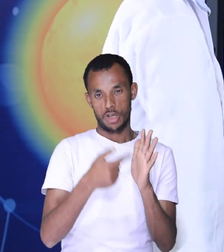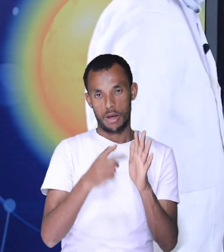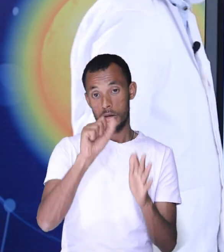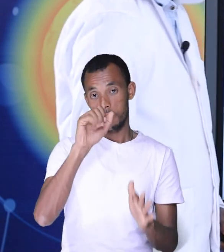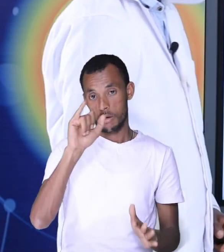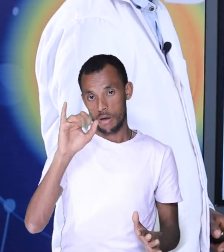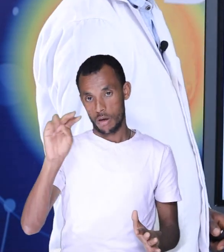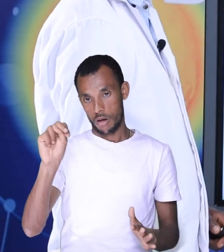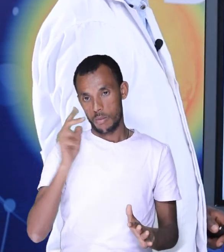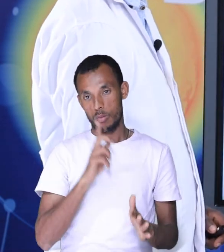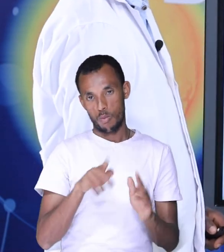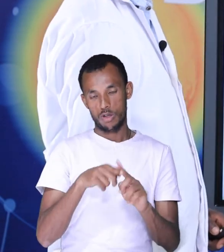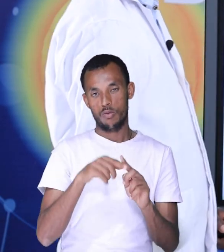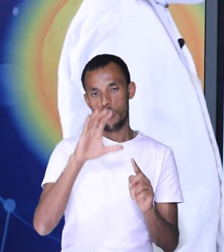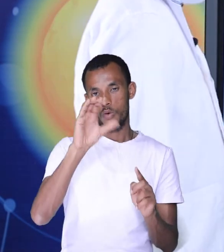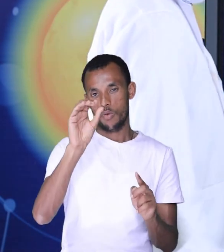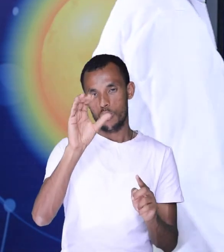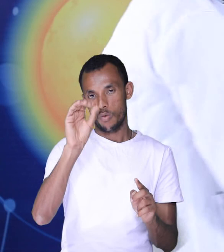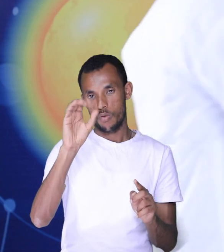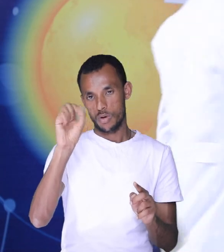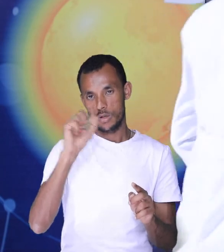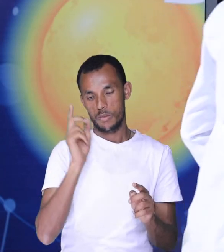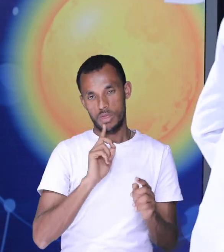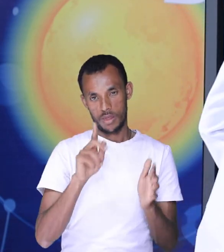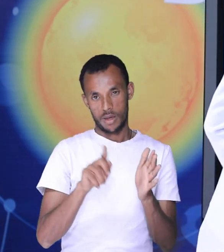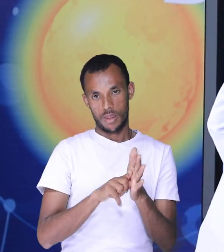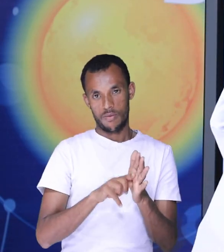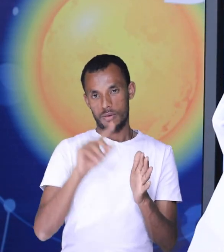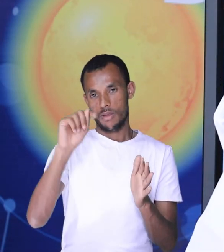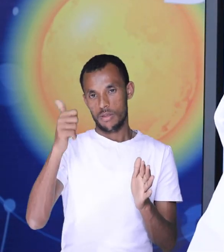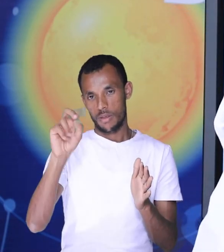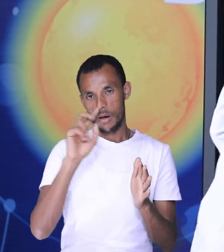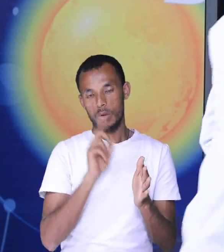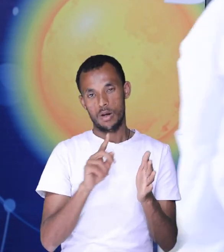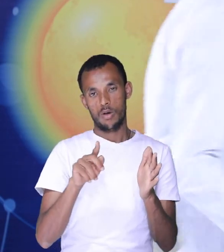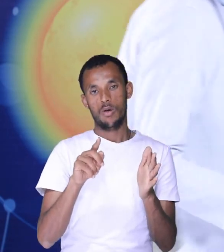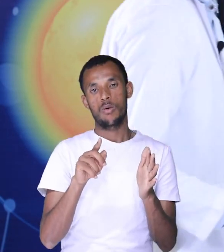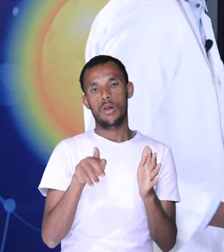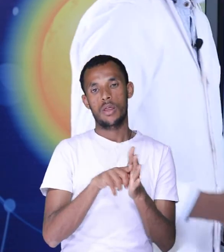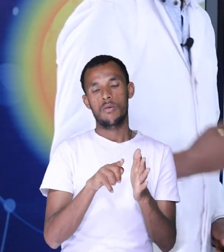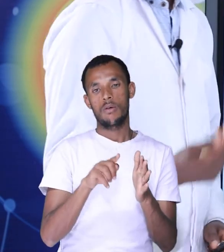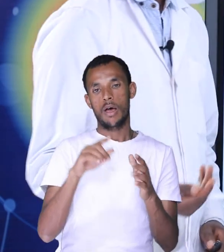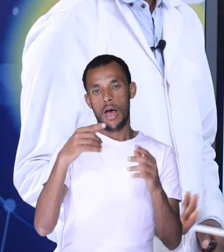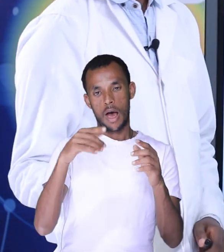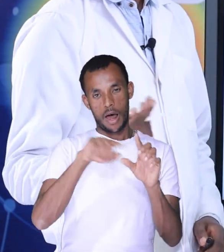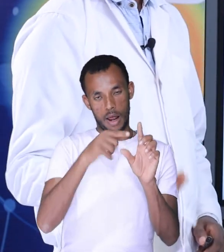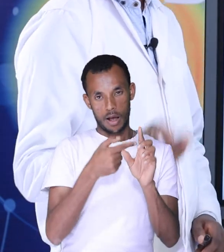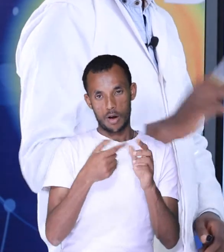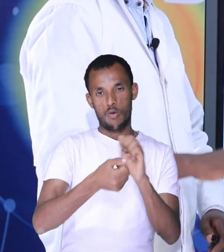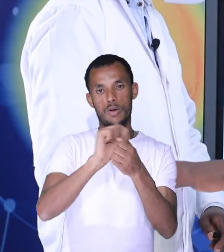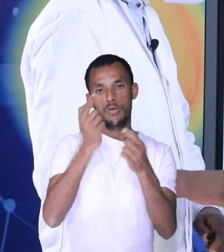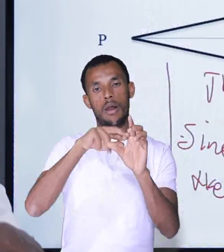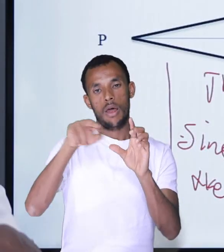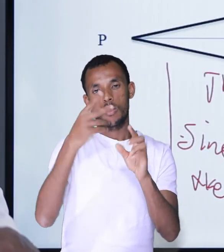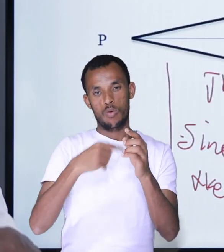value. And also, an angles can be converted from radian to degree and radian